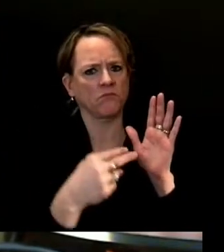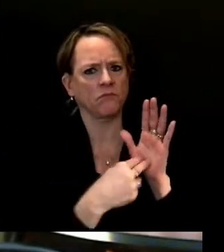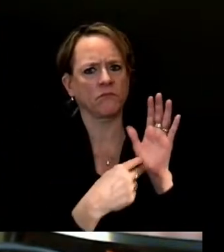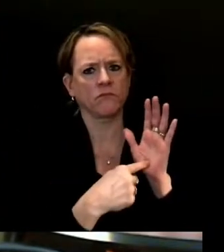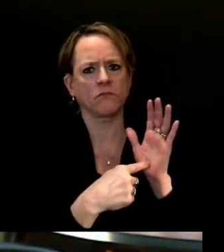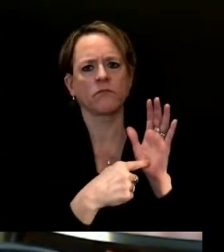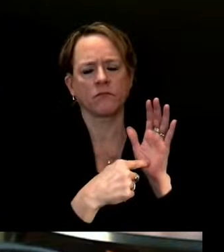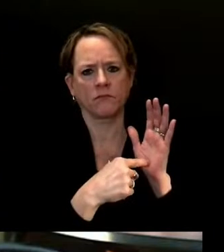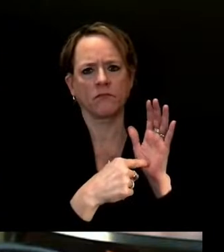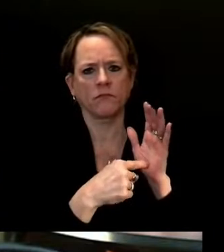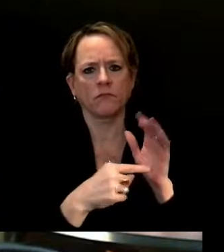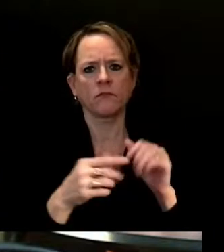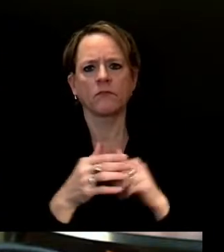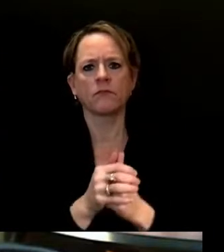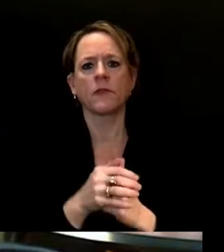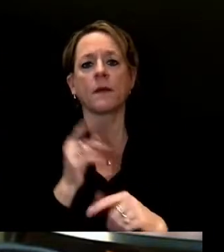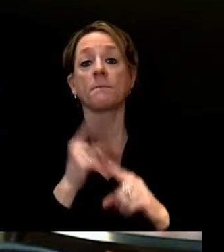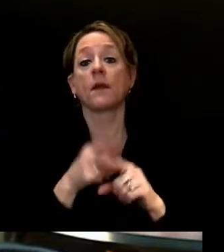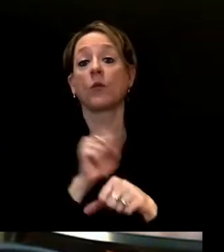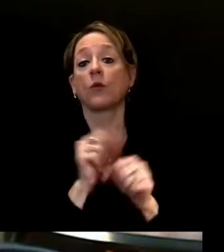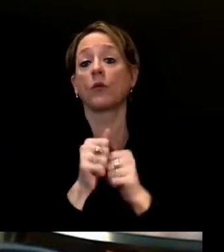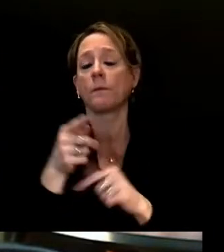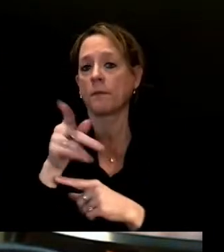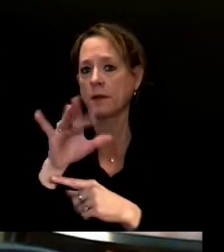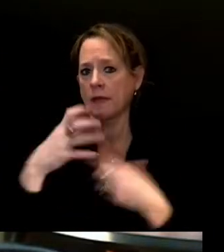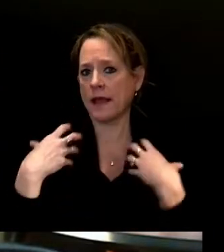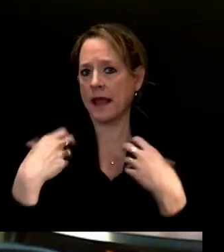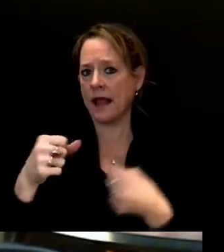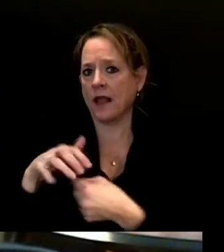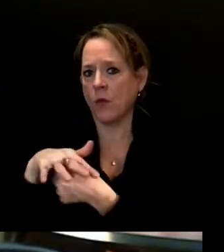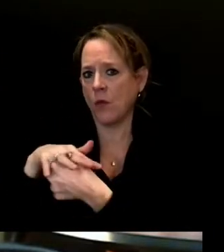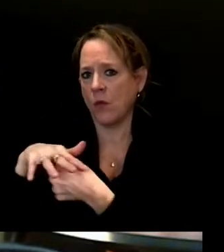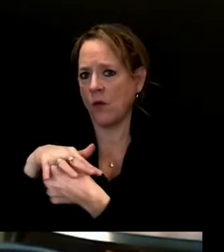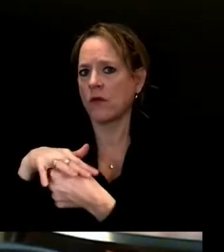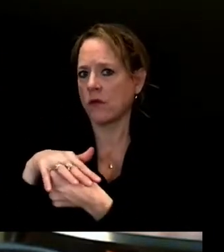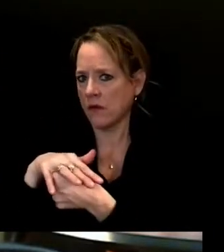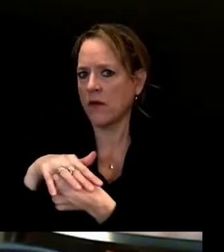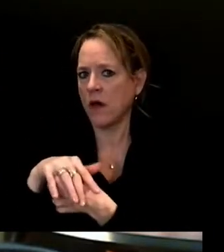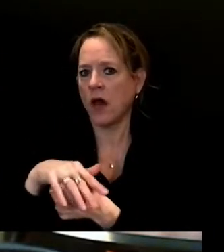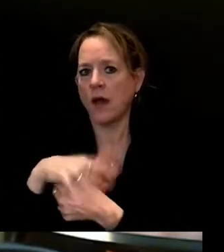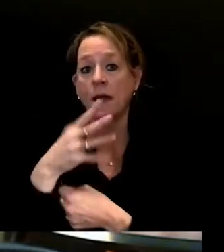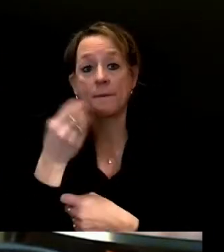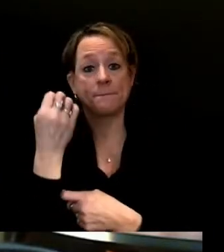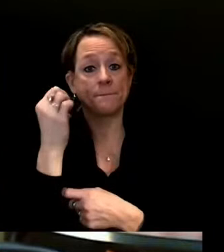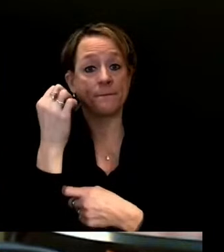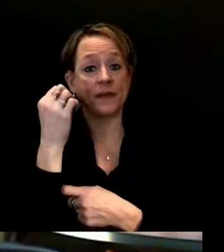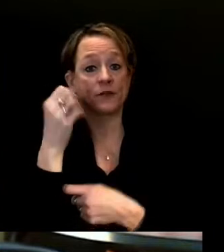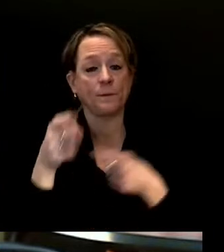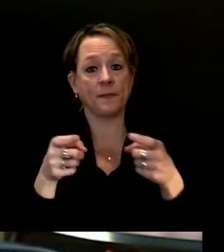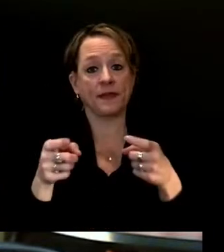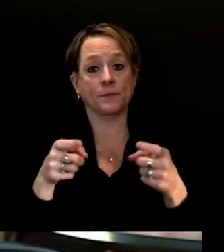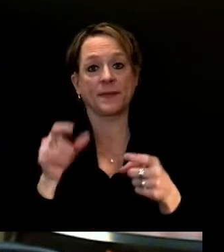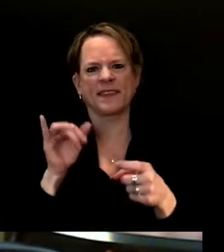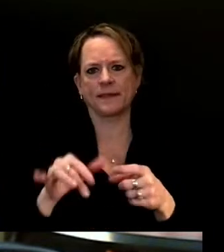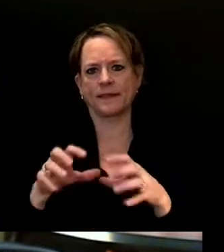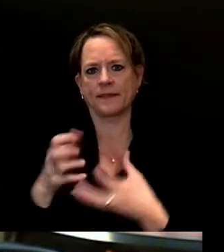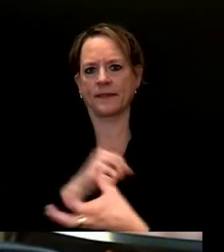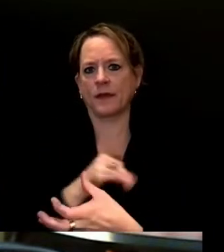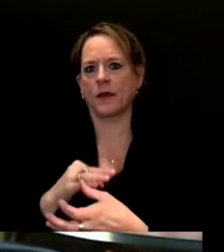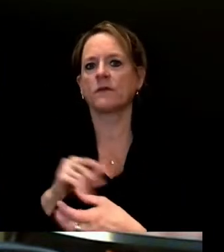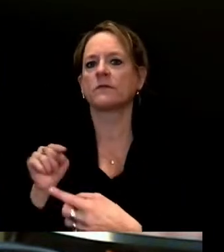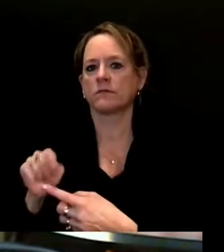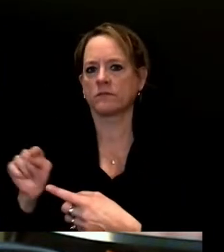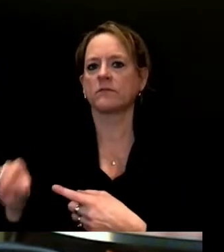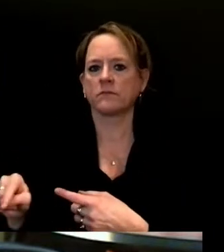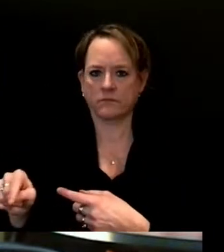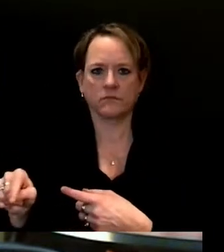county emergency management. Both local public health and county emergency management officials have been just unbelievable partners throughout